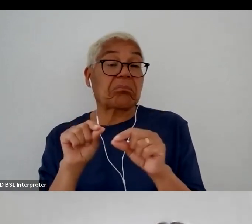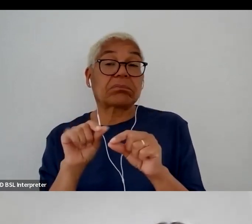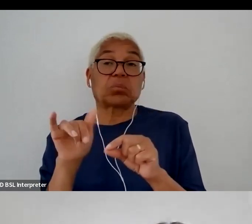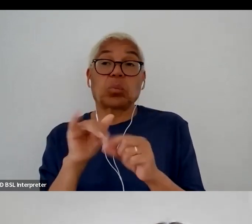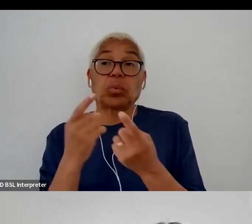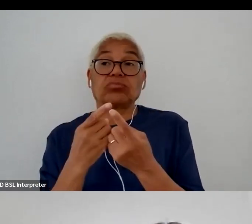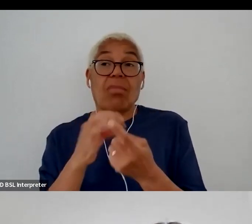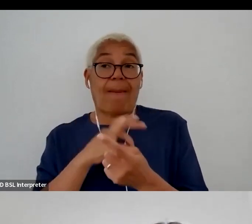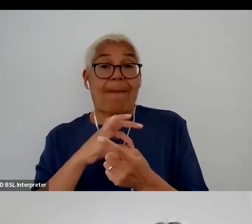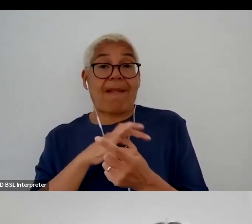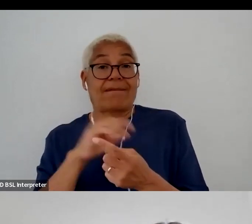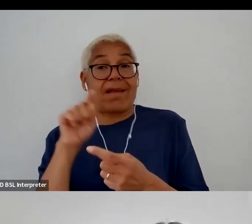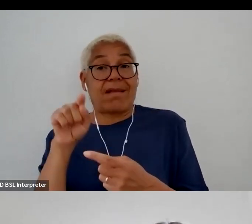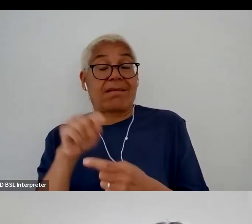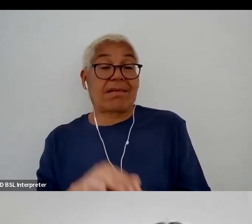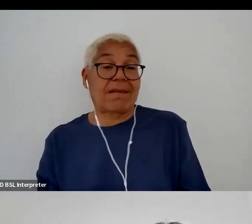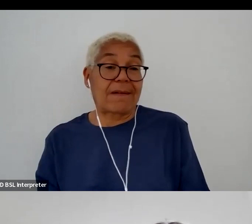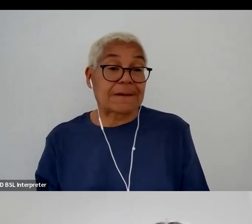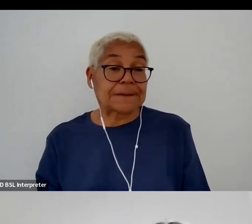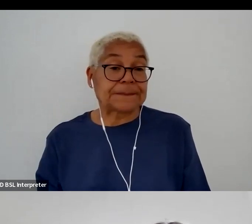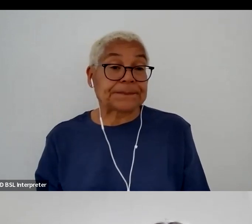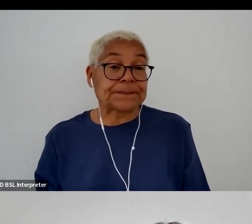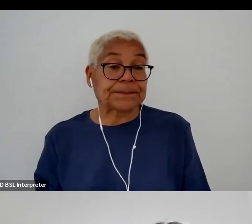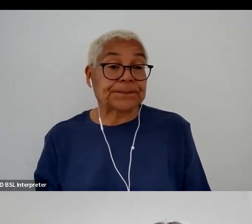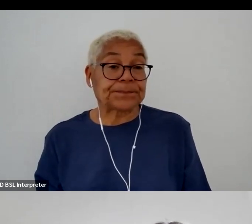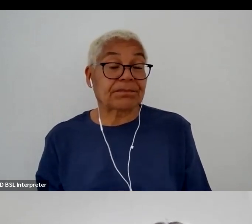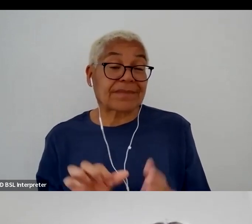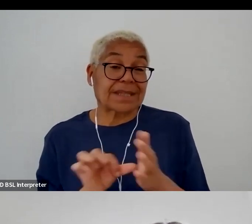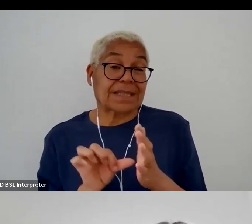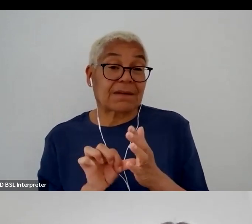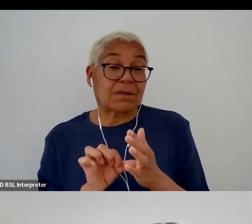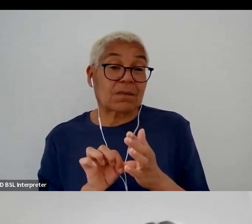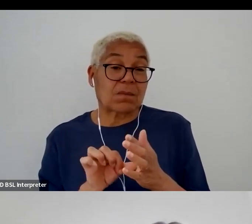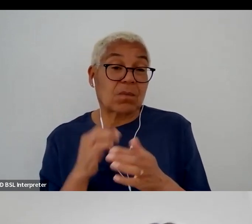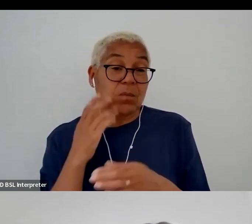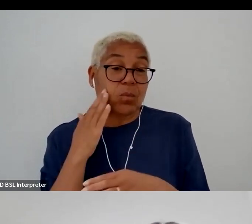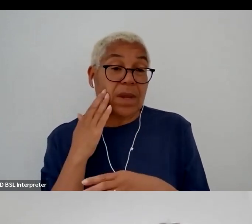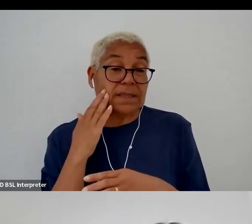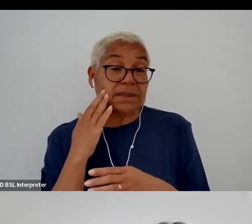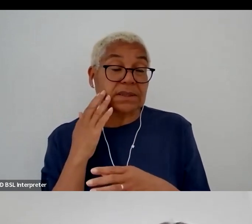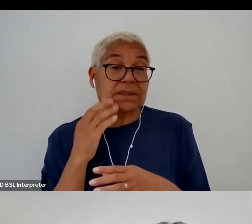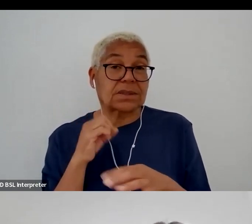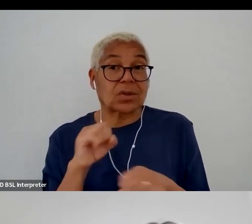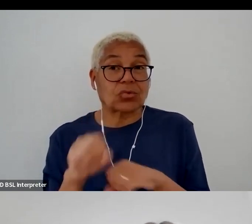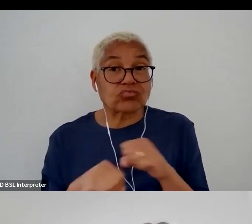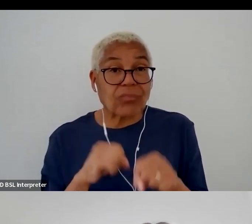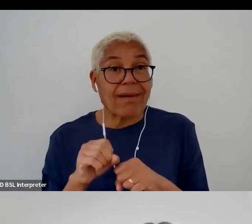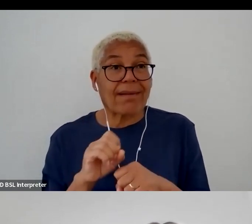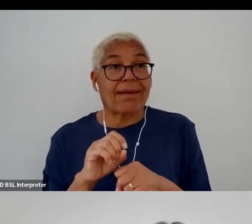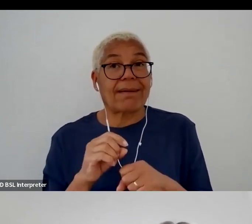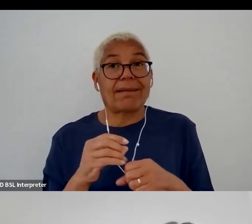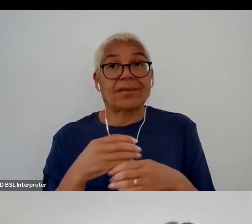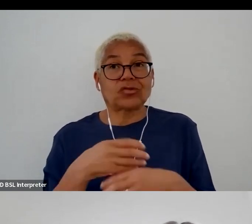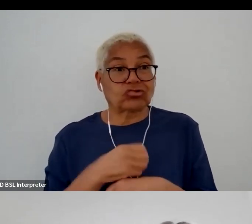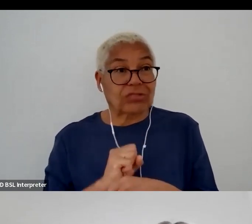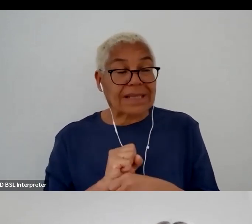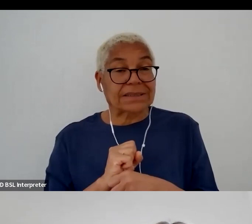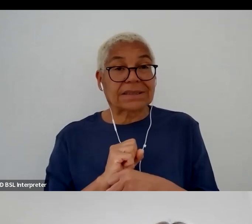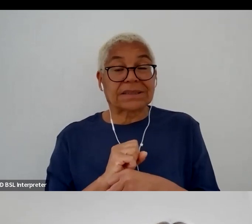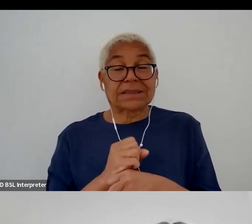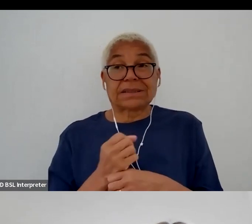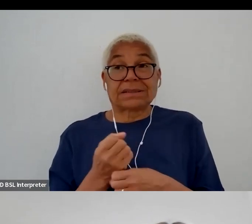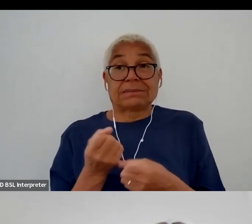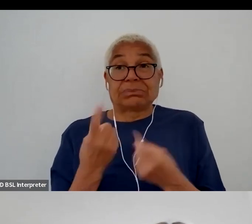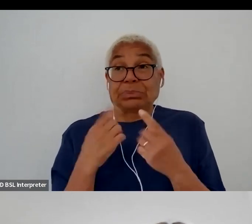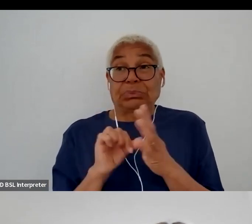and see where we go, because it's hard when you've got you're struggling with stress and everything. You don't always understand what the problem